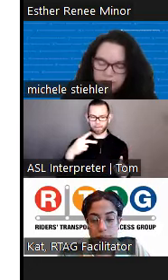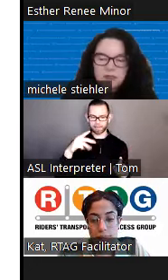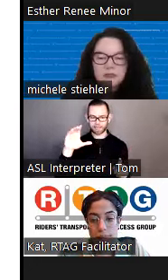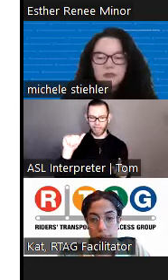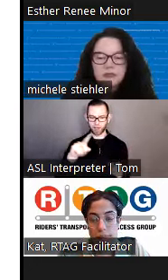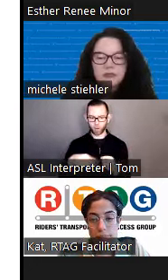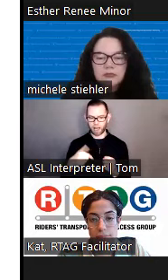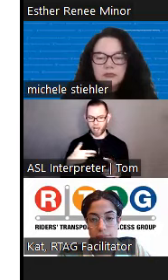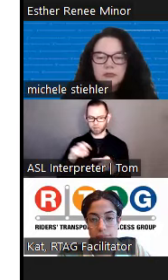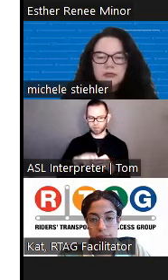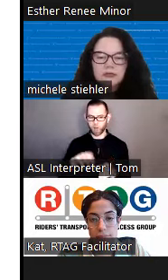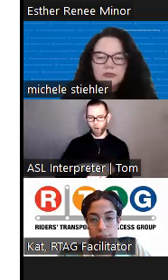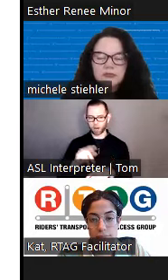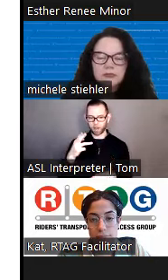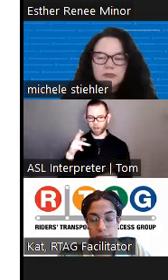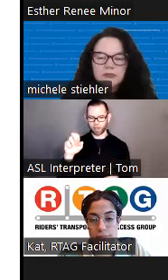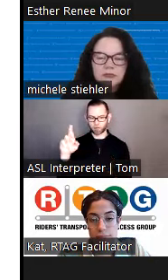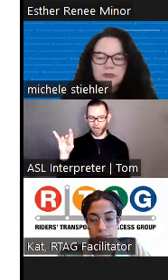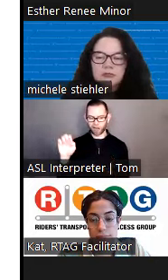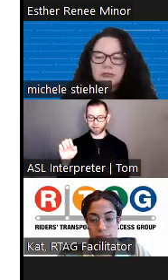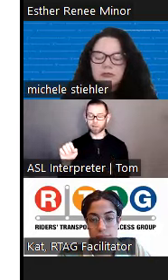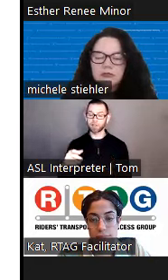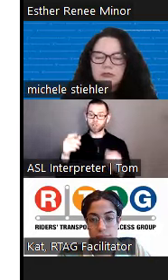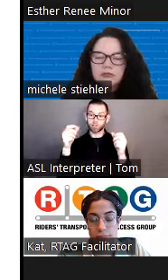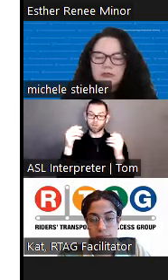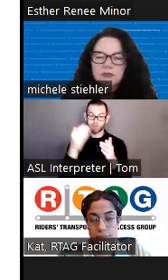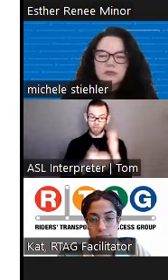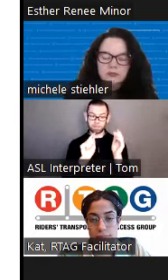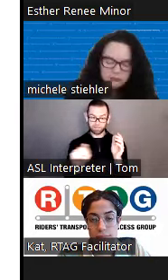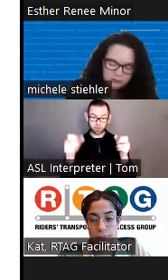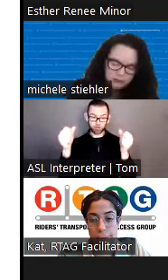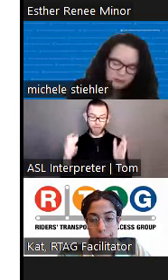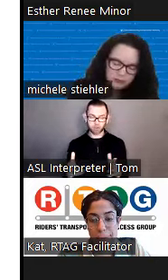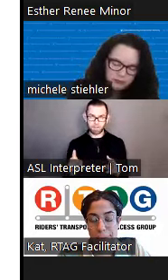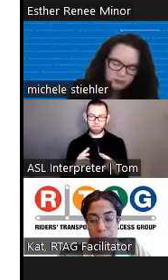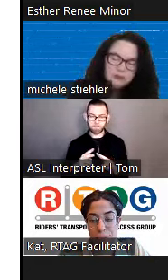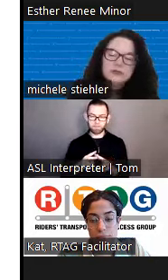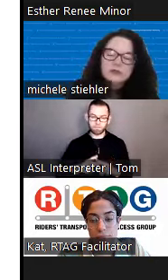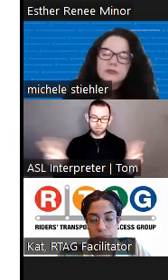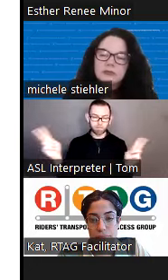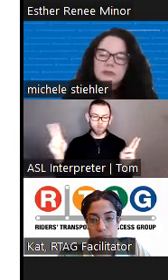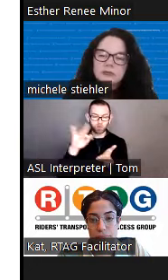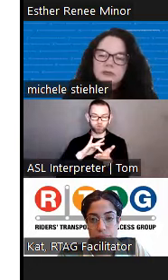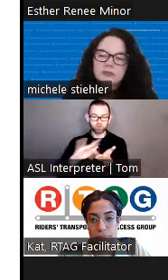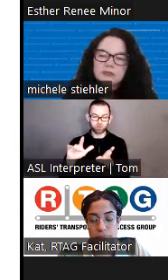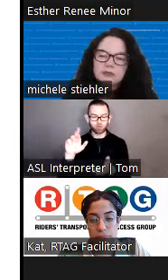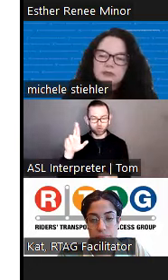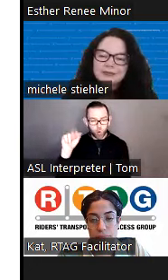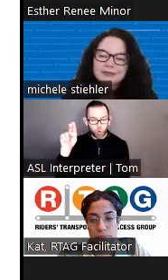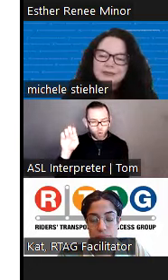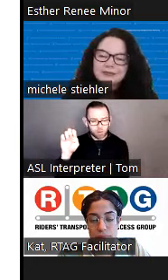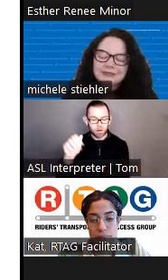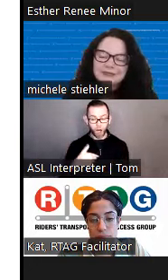been extremely rude. I would like to know what type of training they go